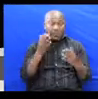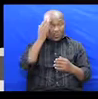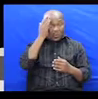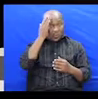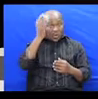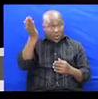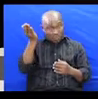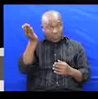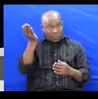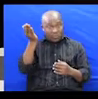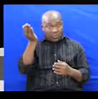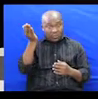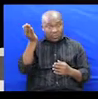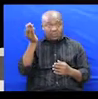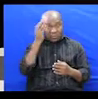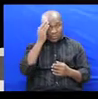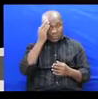that